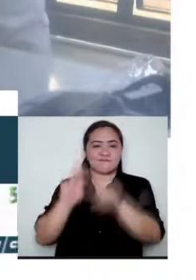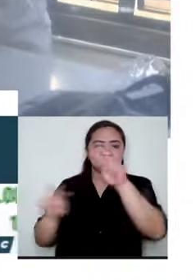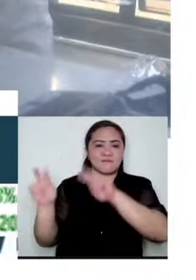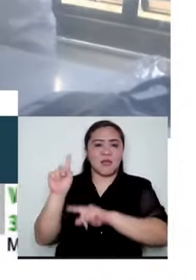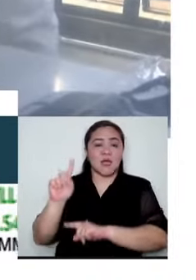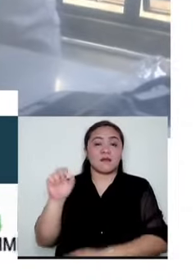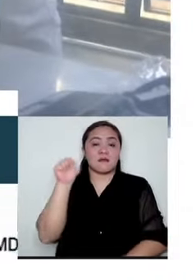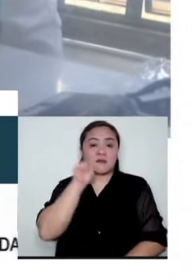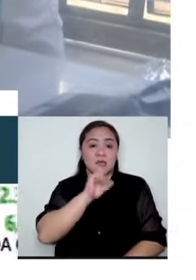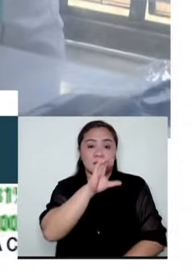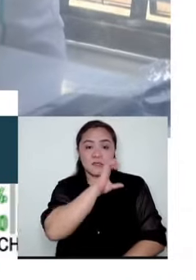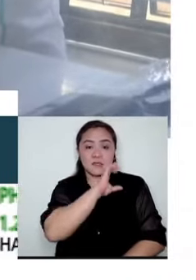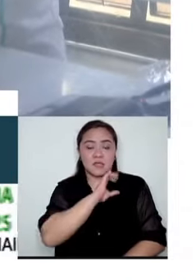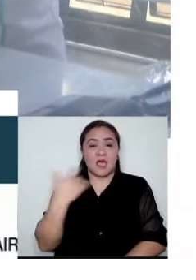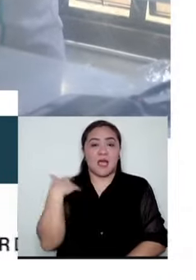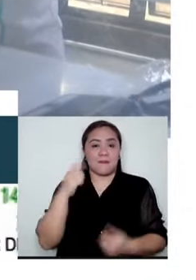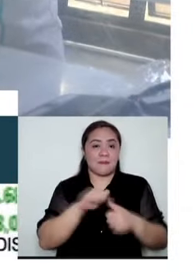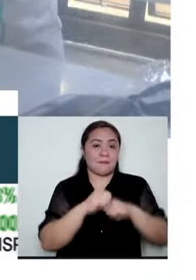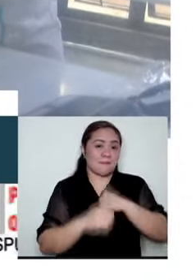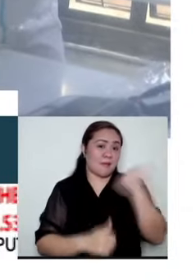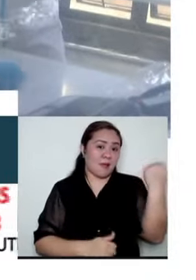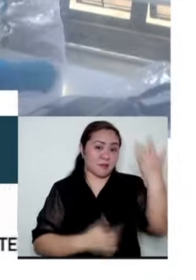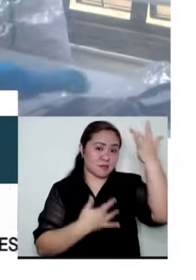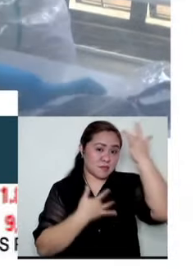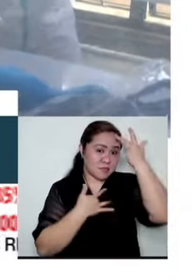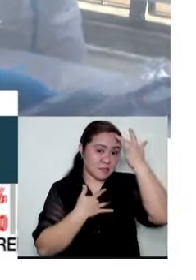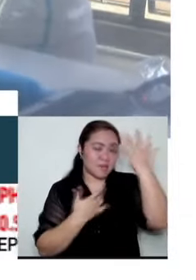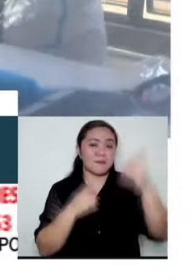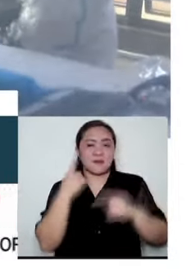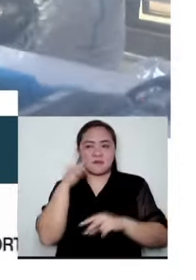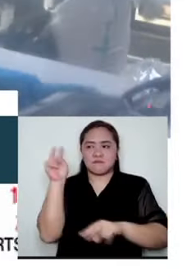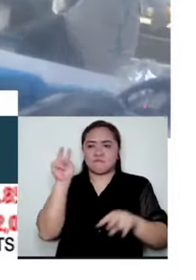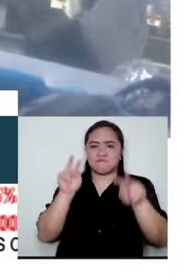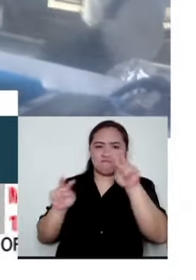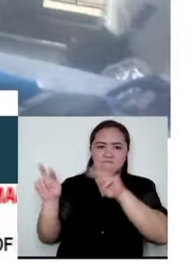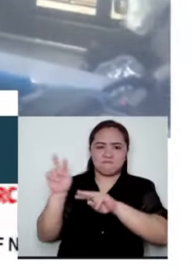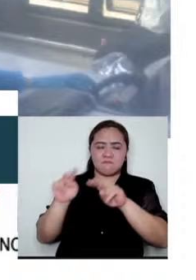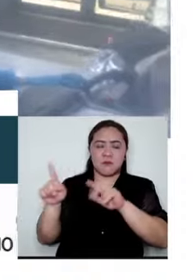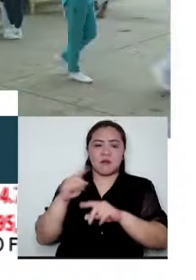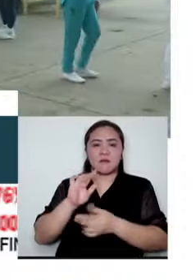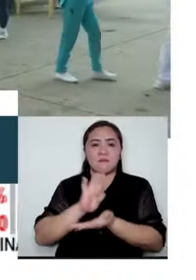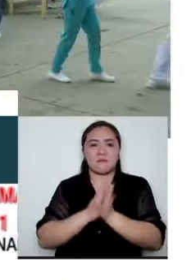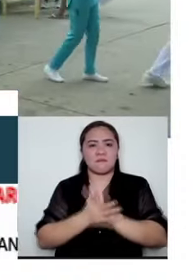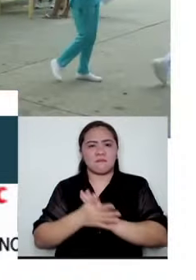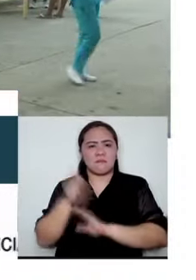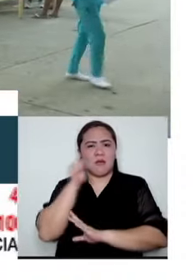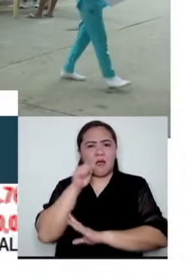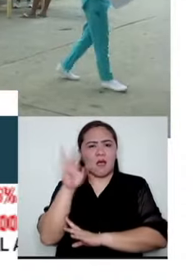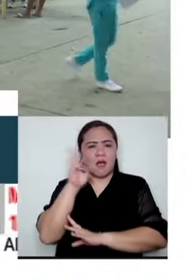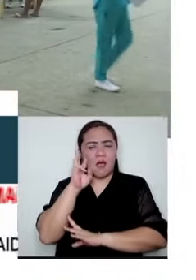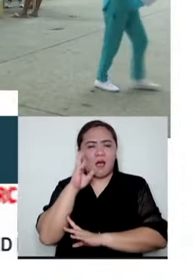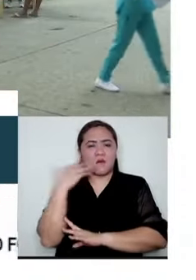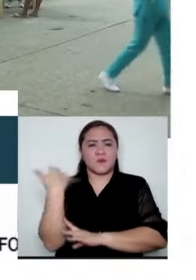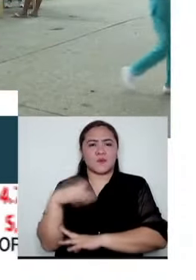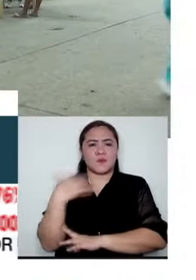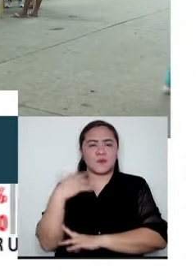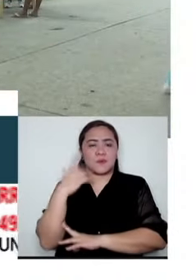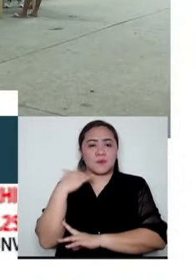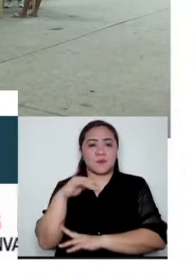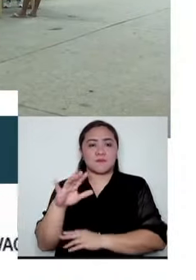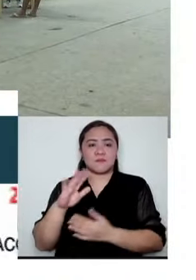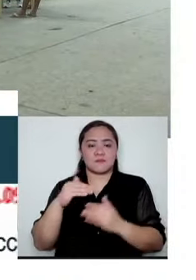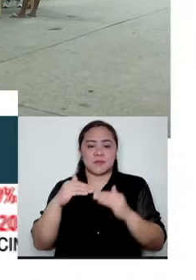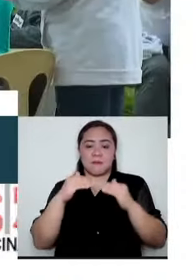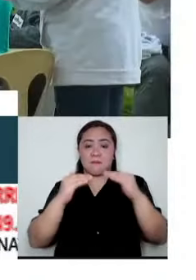with comorbidities. But now when we make our rounds, we are very alarmed that we see patients that are less than 40 years old, and